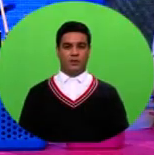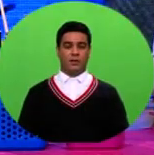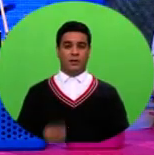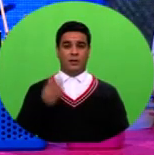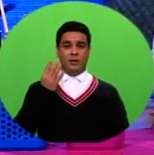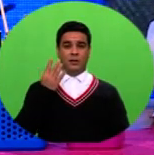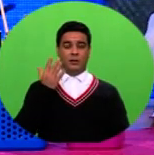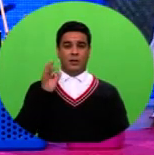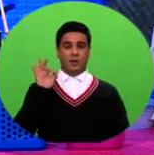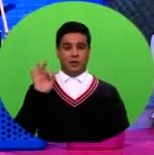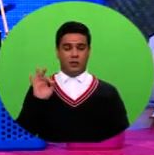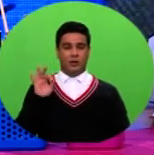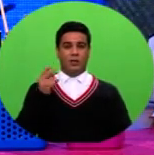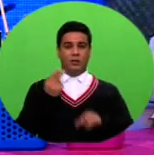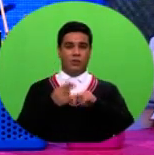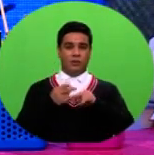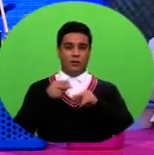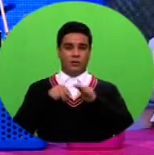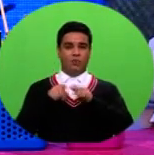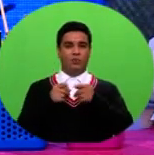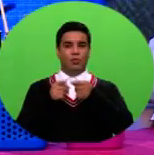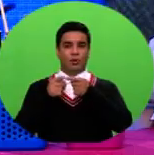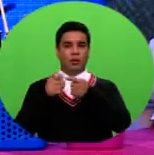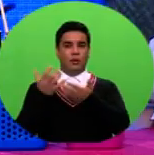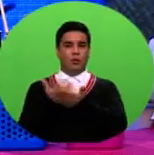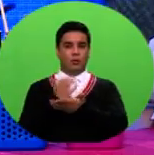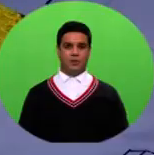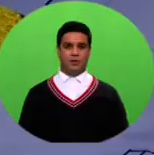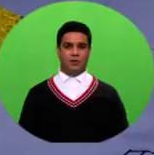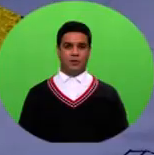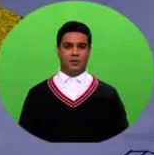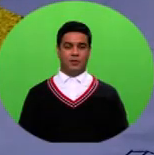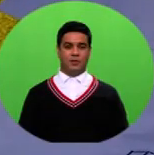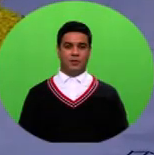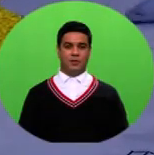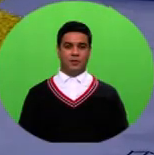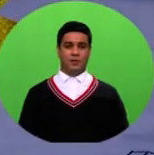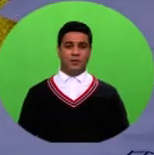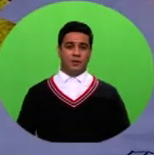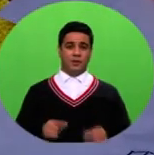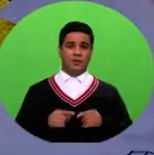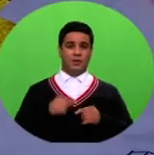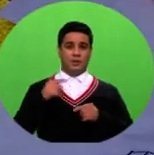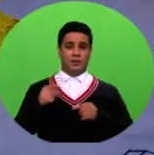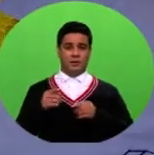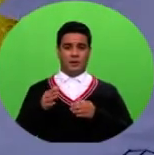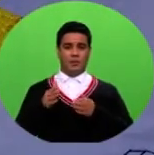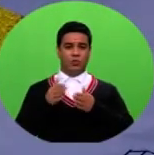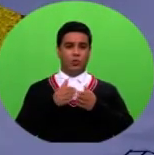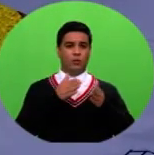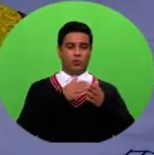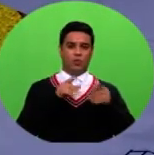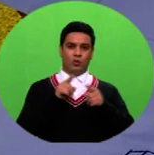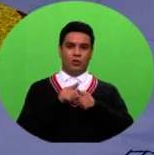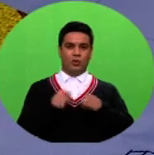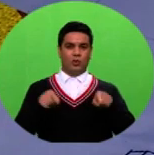45 gradusda burchaklarini topib olamiz. Keyingi yon yoqlarimizdan ham xuddi shunday belgilab